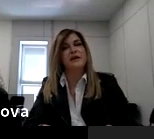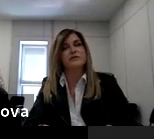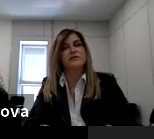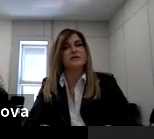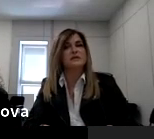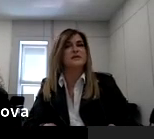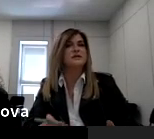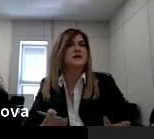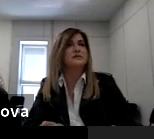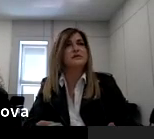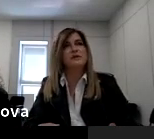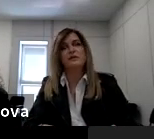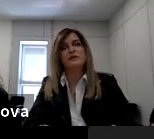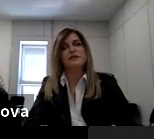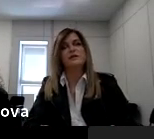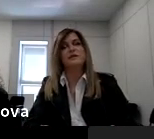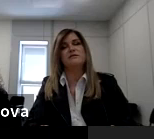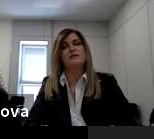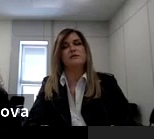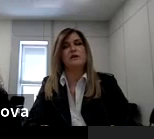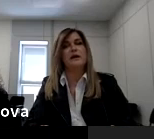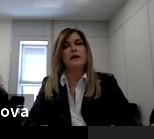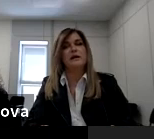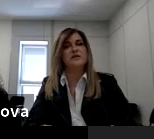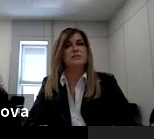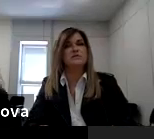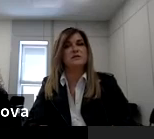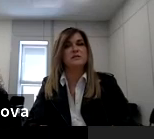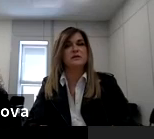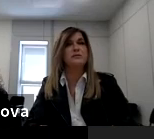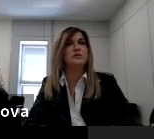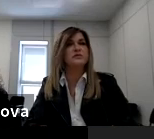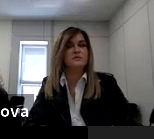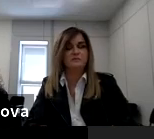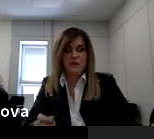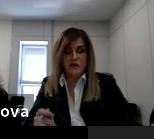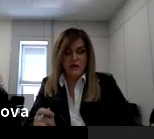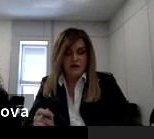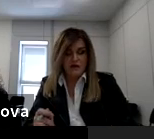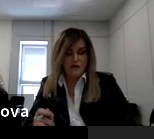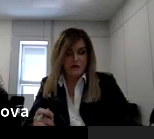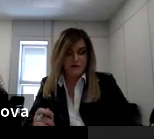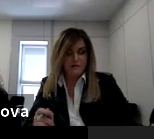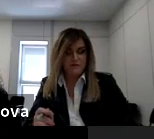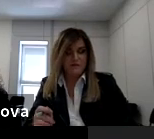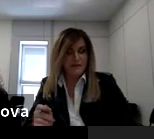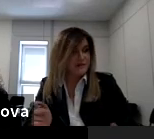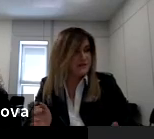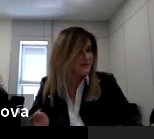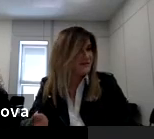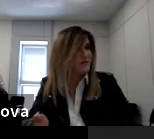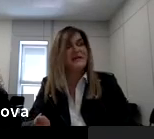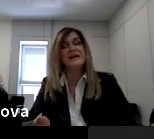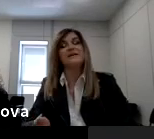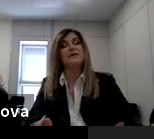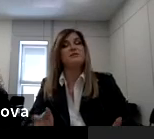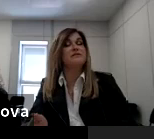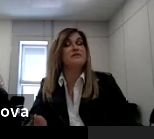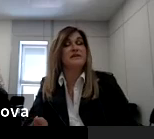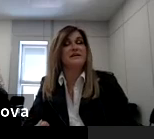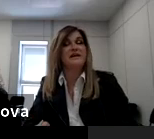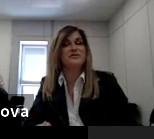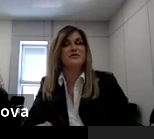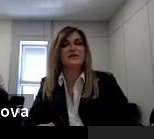level of accuracy and absolutely with the same level of high responsible approach. And we care